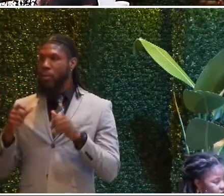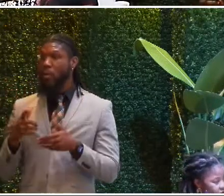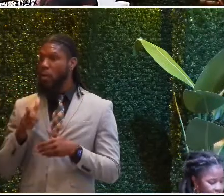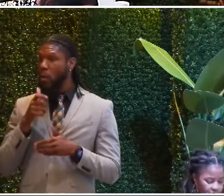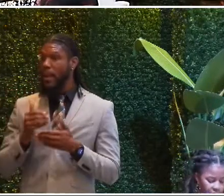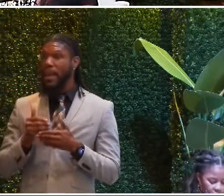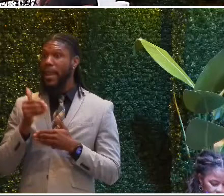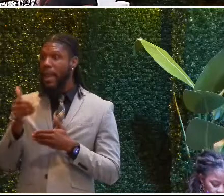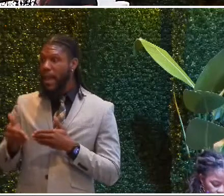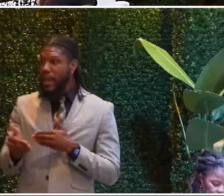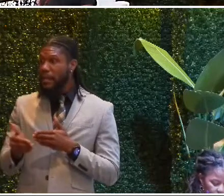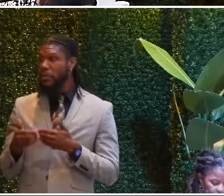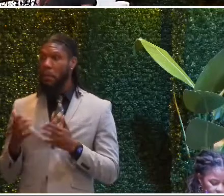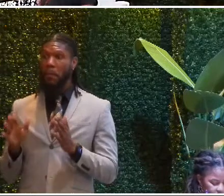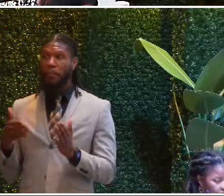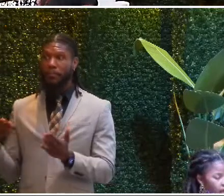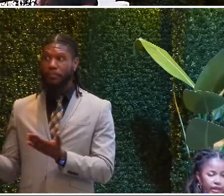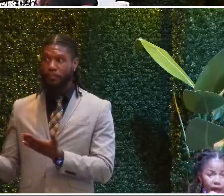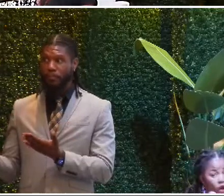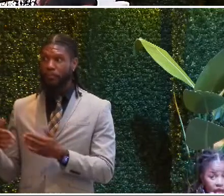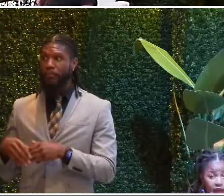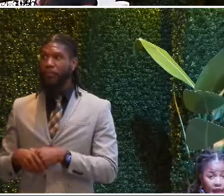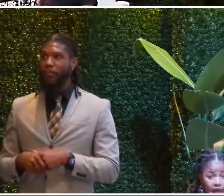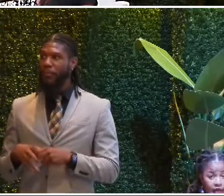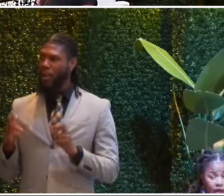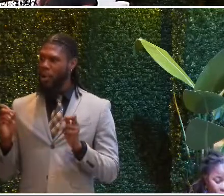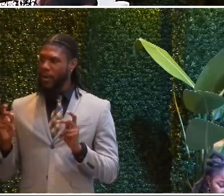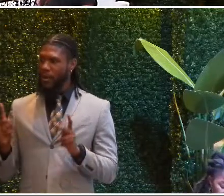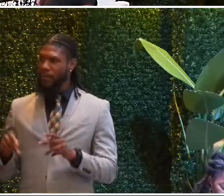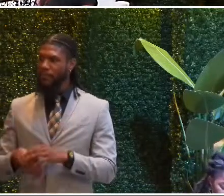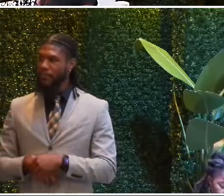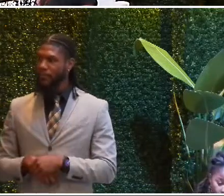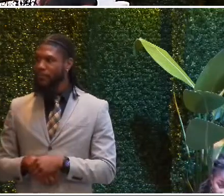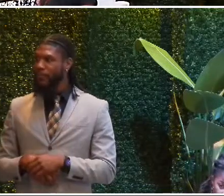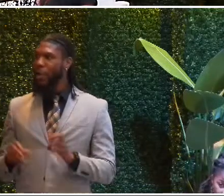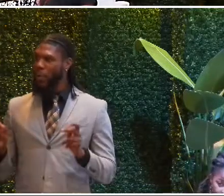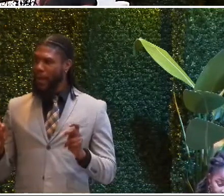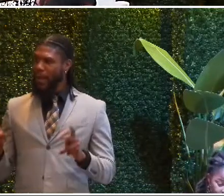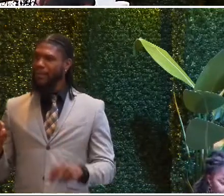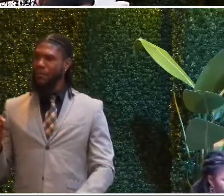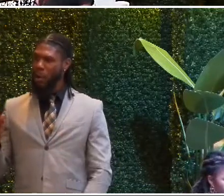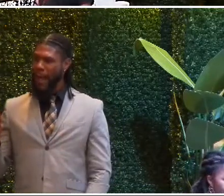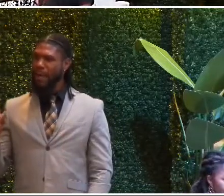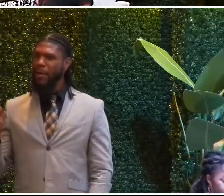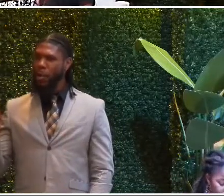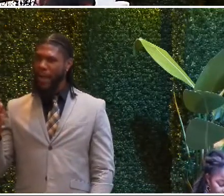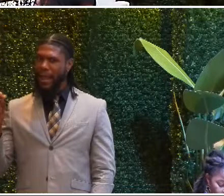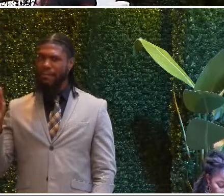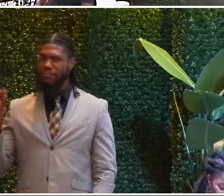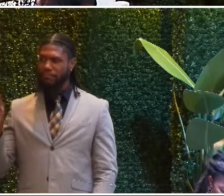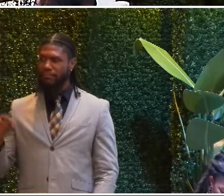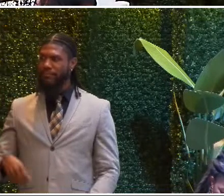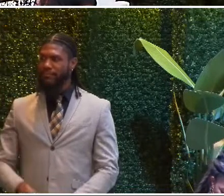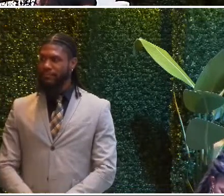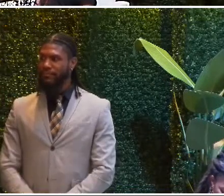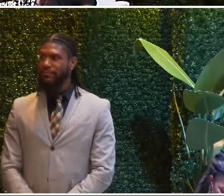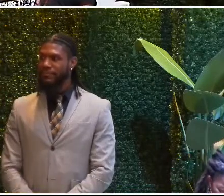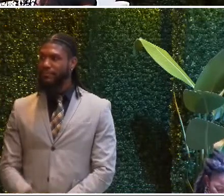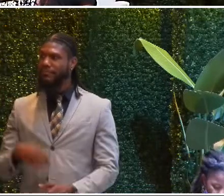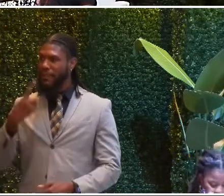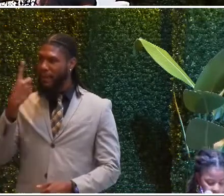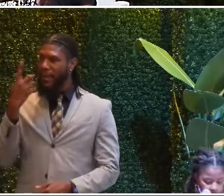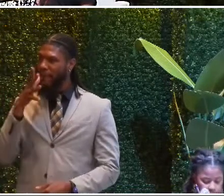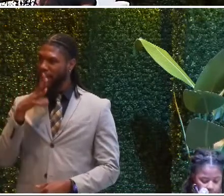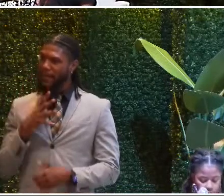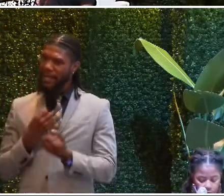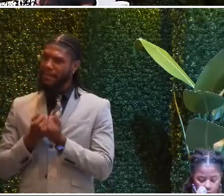Kendall. Sorry, I'm going in the order of the, yeah, okay. I wrote some stuff. It's over. What kind of feminism? Come on,